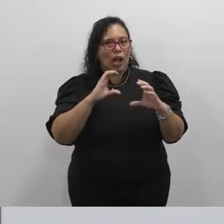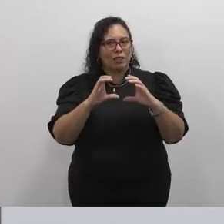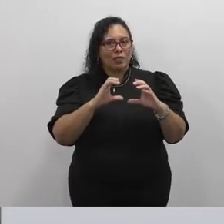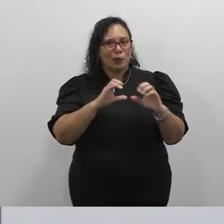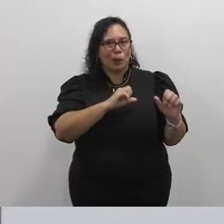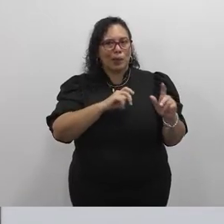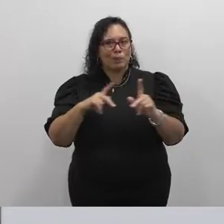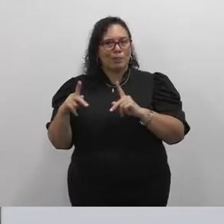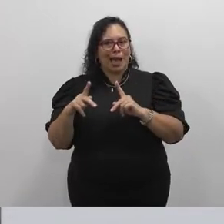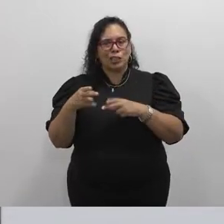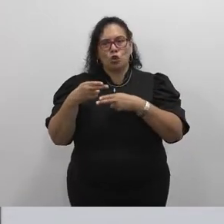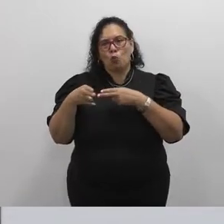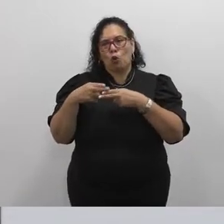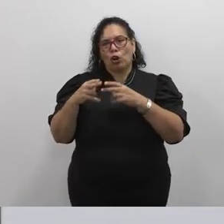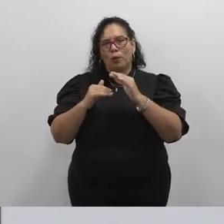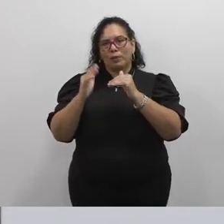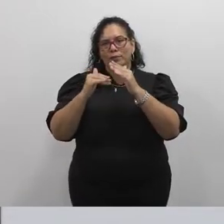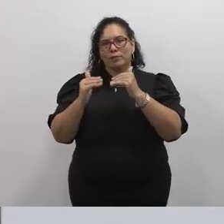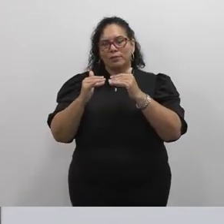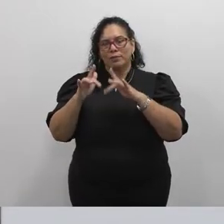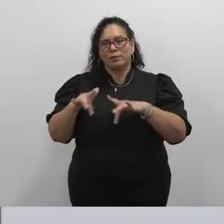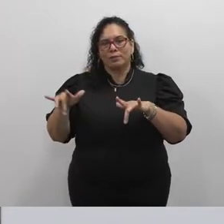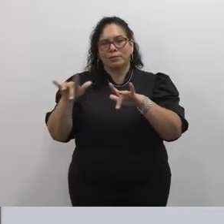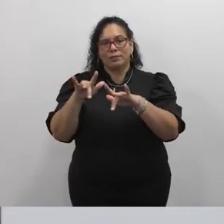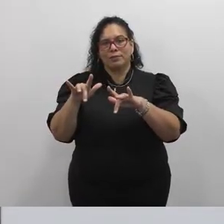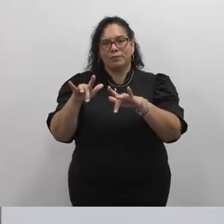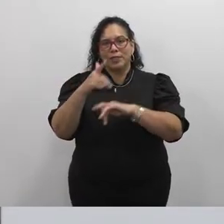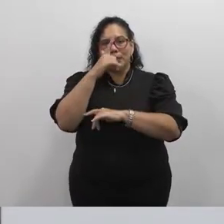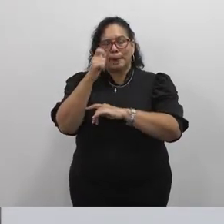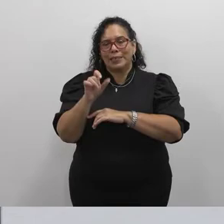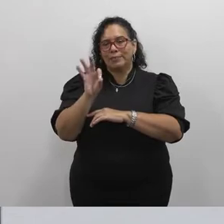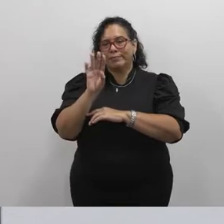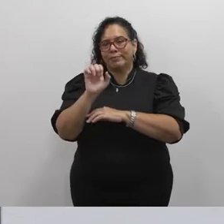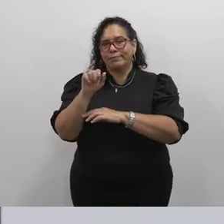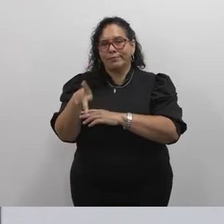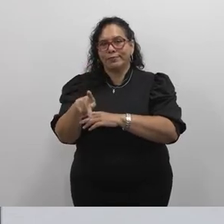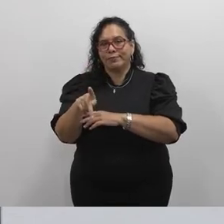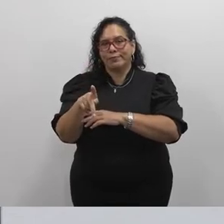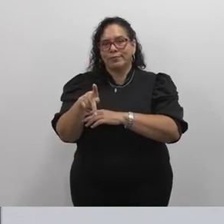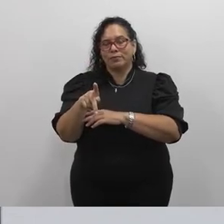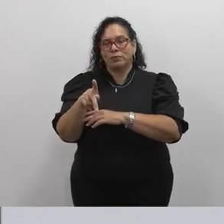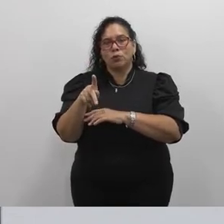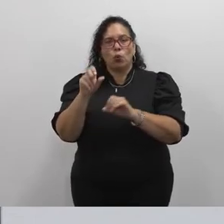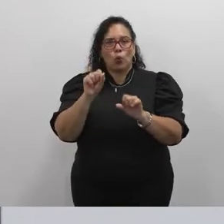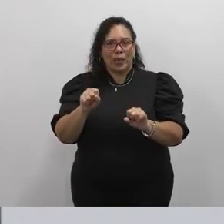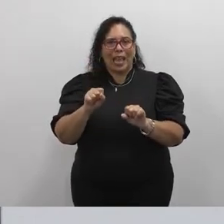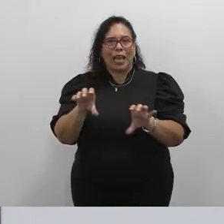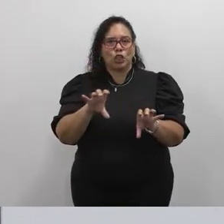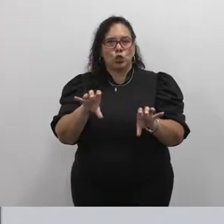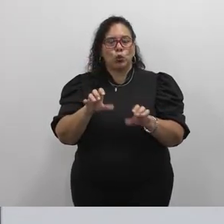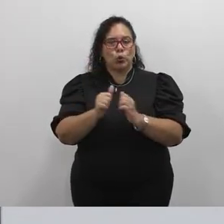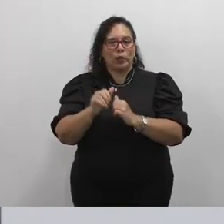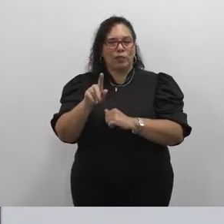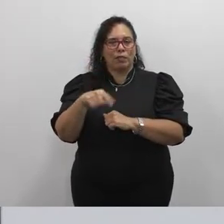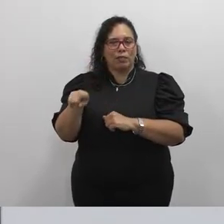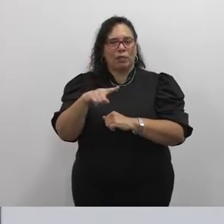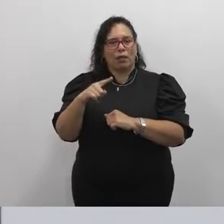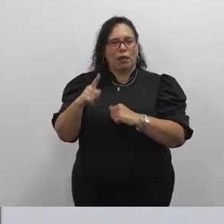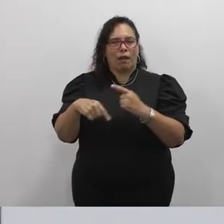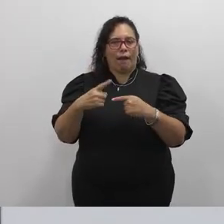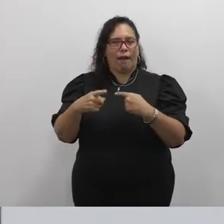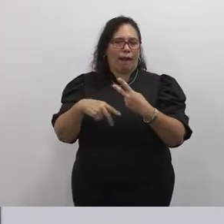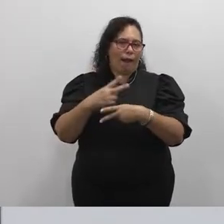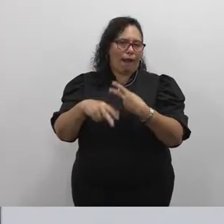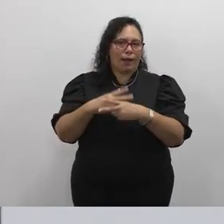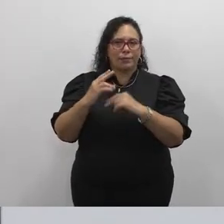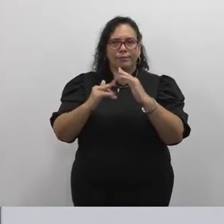portables again in our existing space, because the master plan sets forth a game plan for what we could do with portables. I mentioned certain projects that we